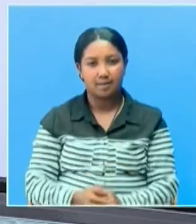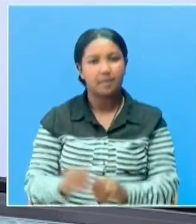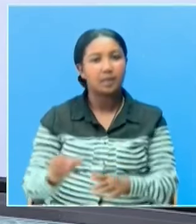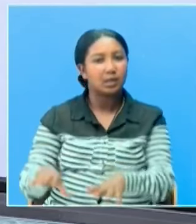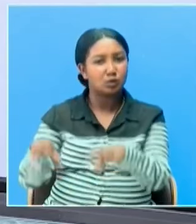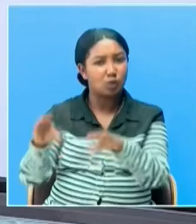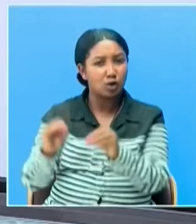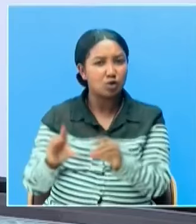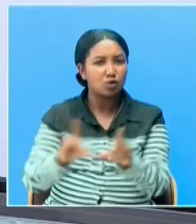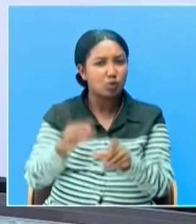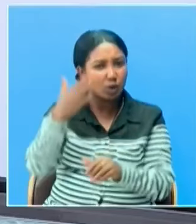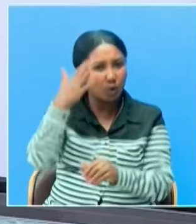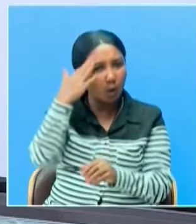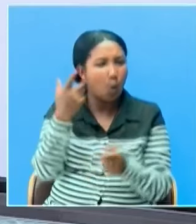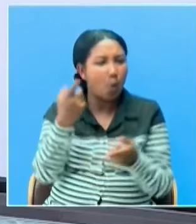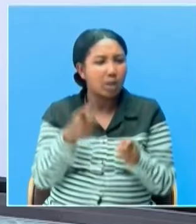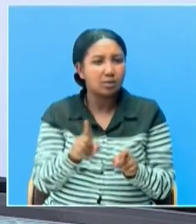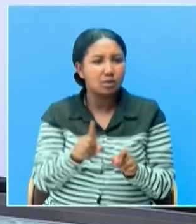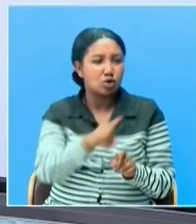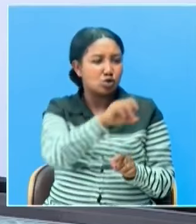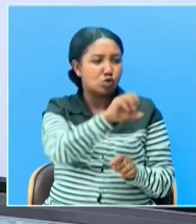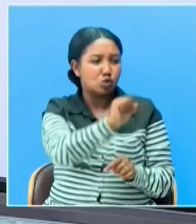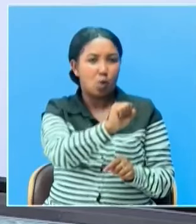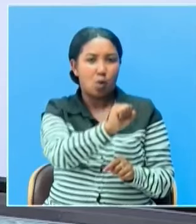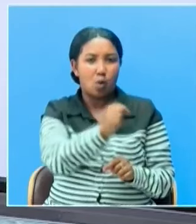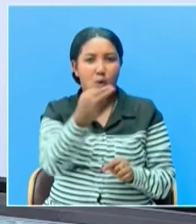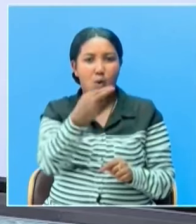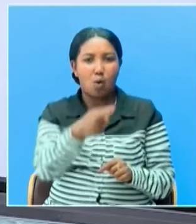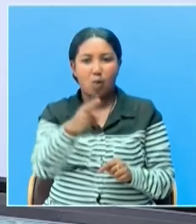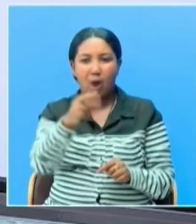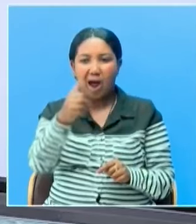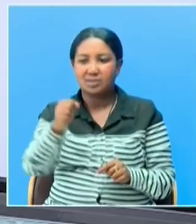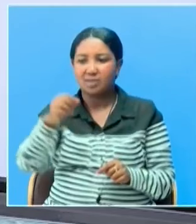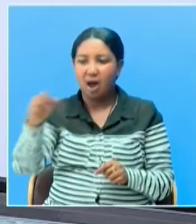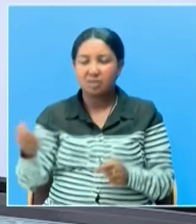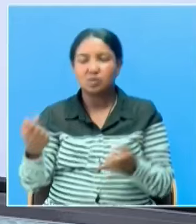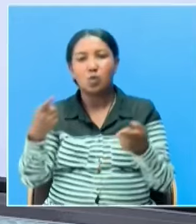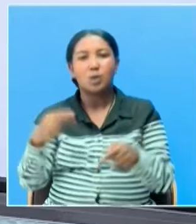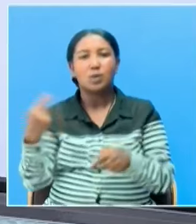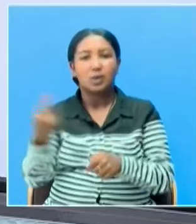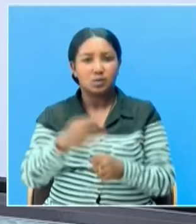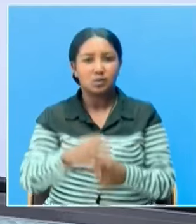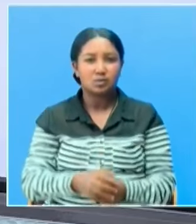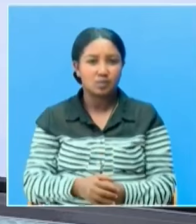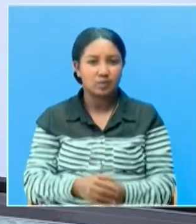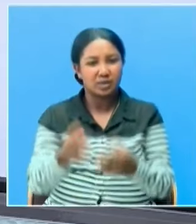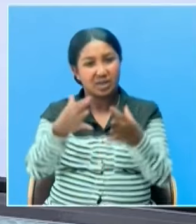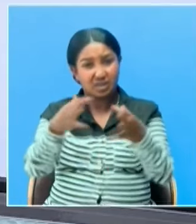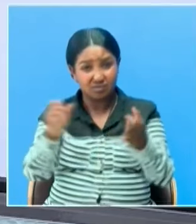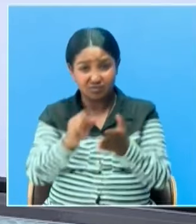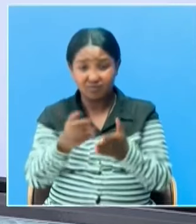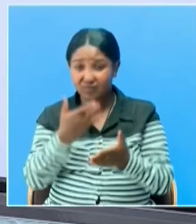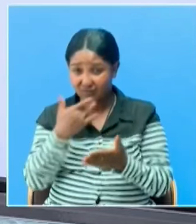Students, do you know when do we use such kinds of structure in our speech, or maybe while you are writing a sentence?